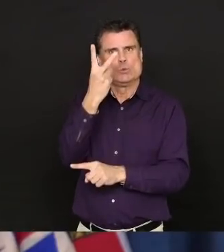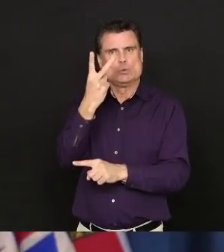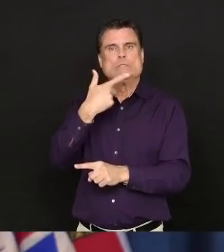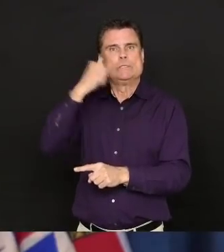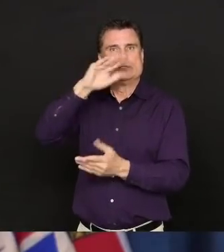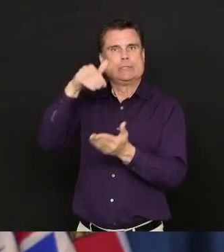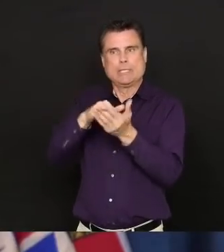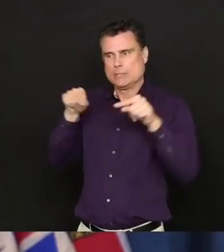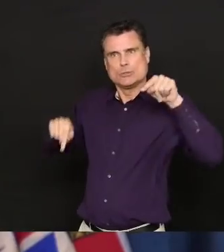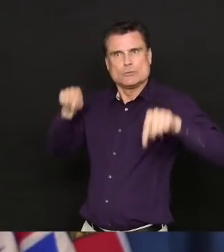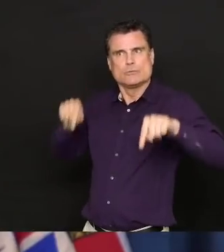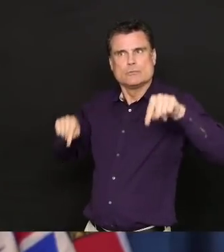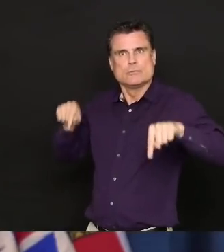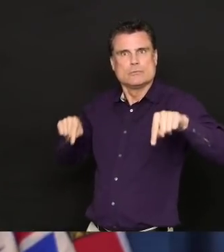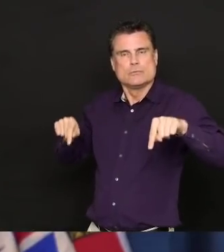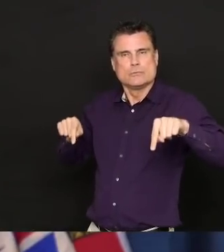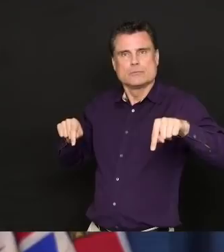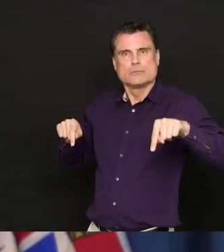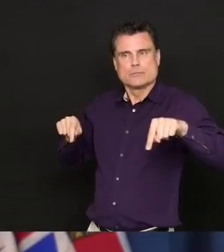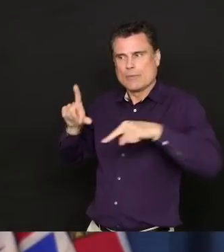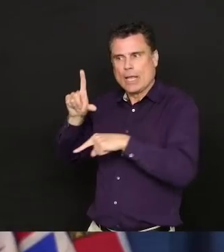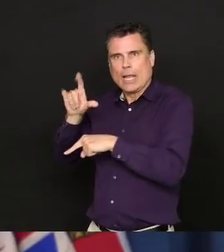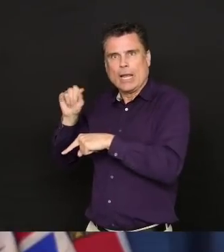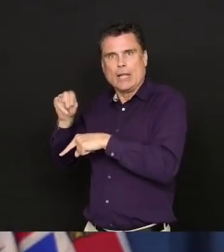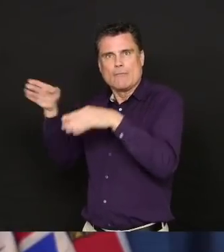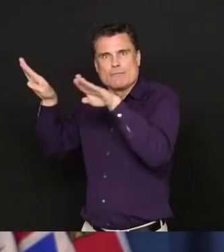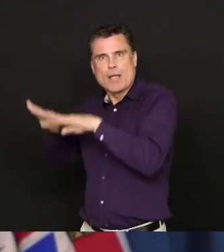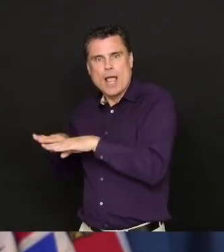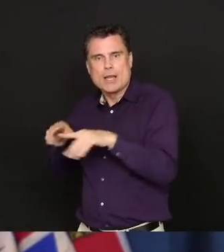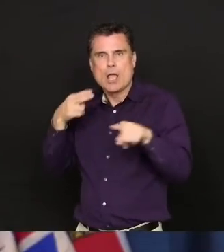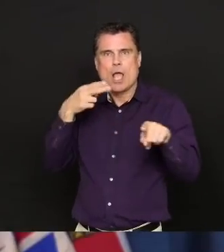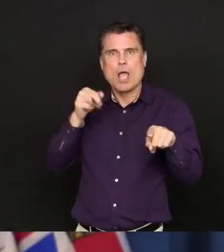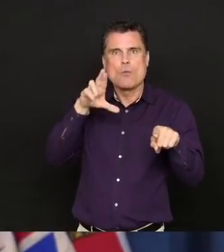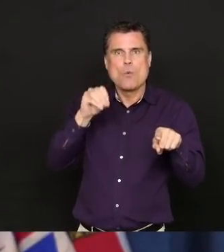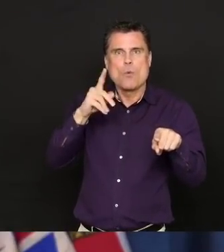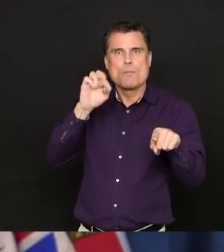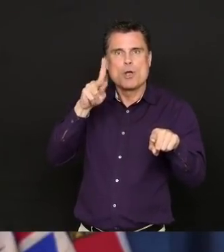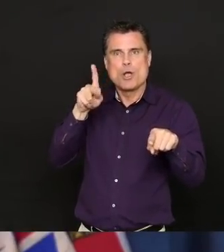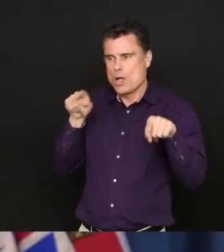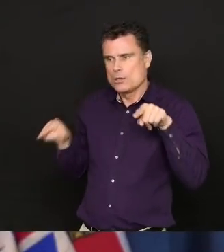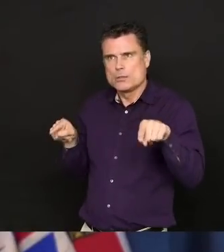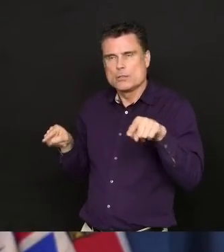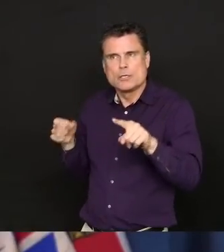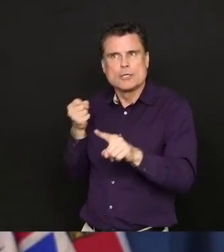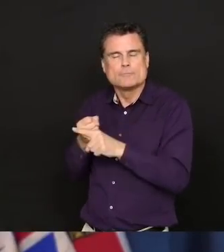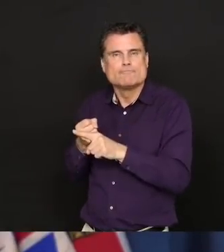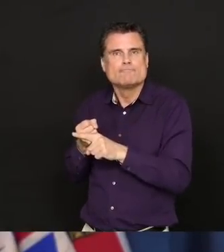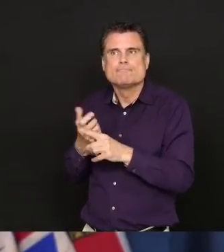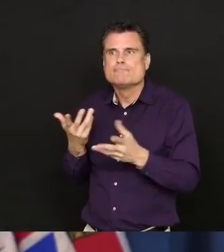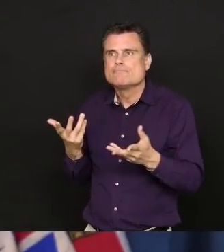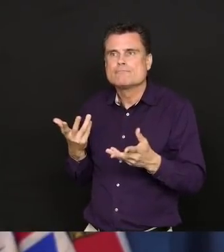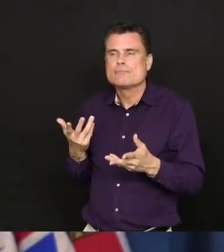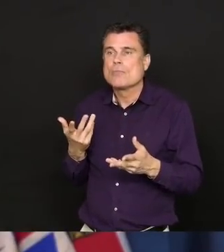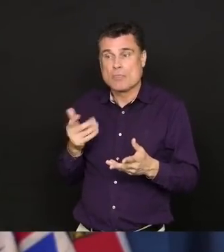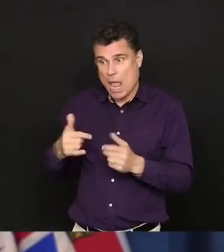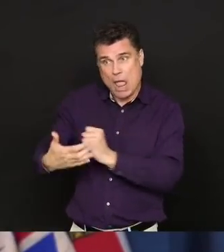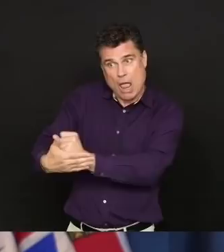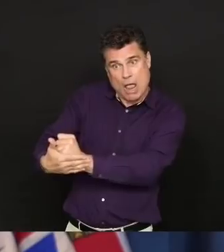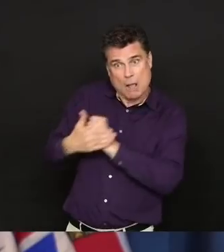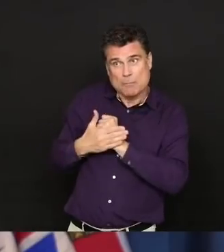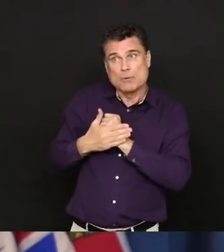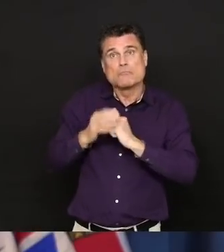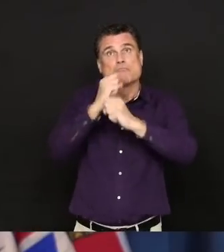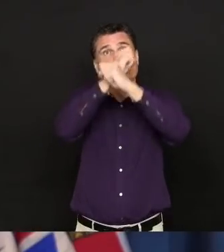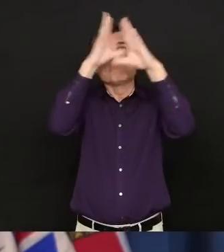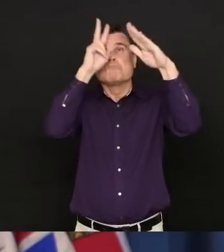to use that as part of our modeling. What we need to know is what resources do we have so that we give everybody